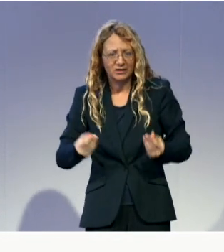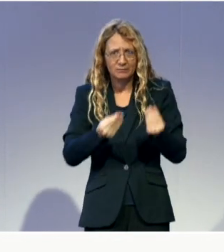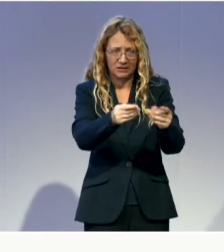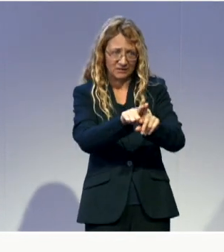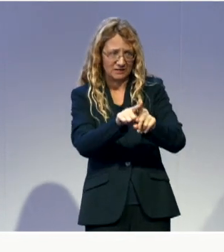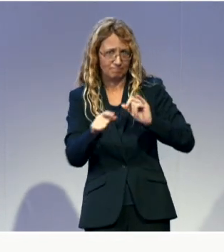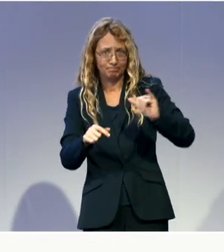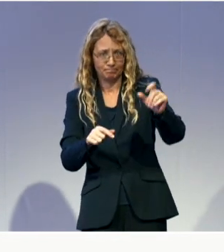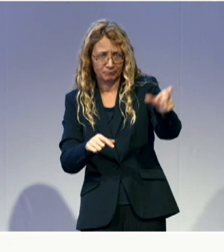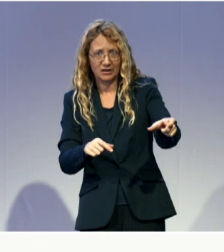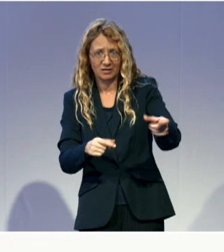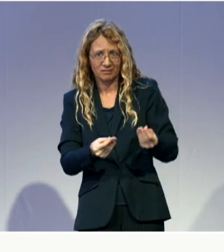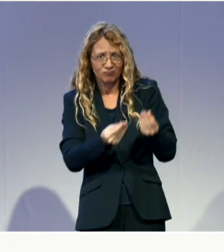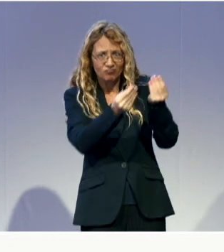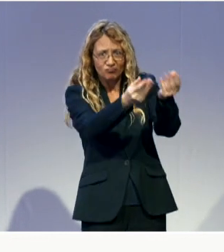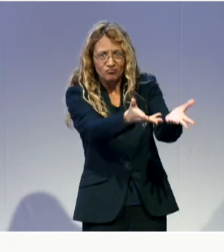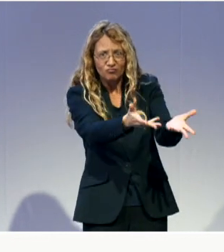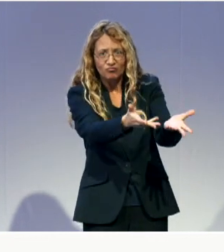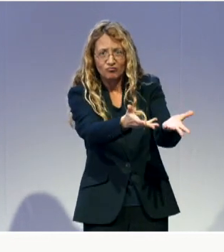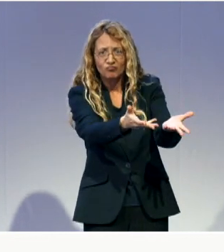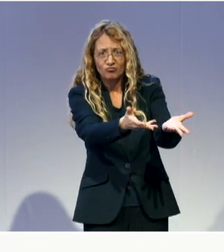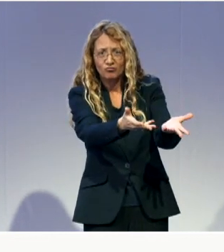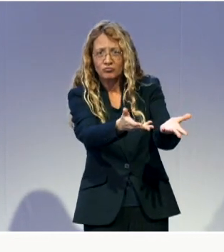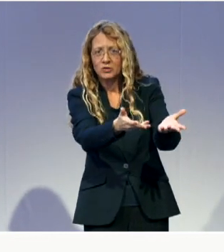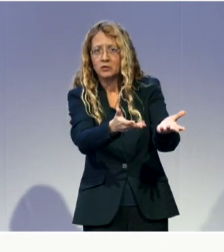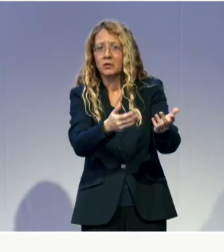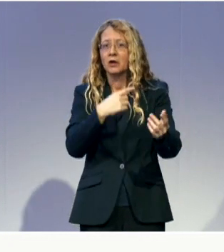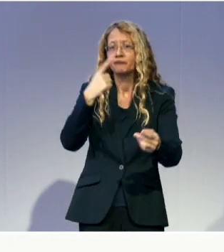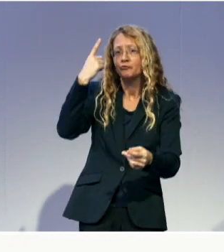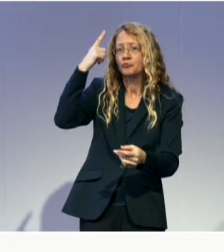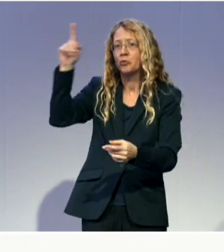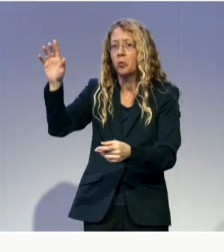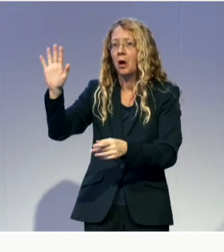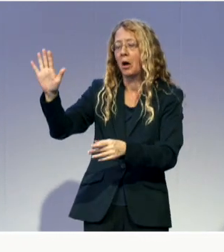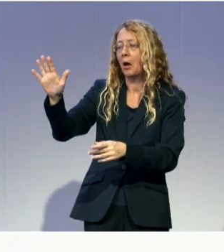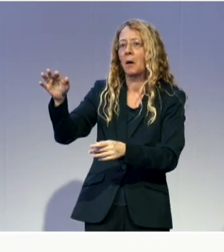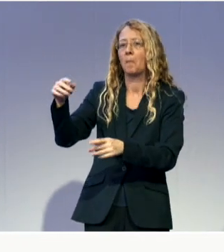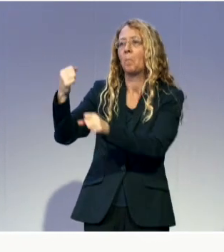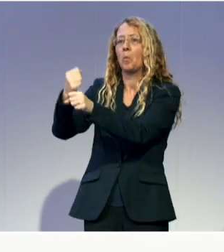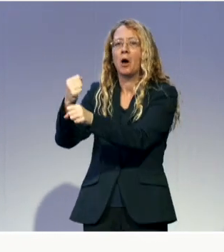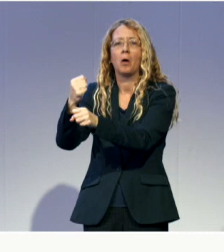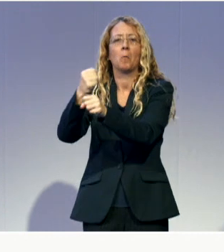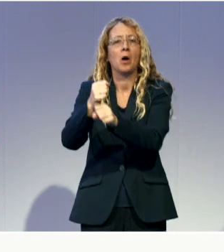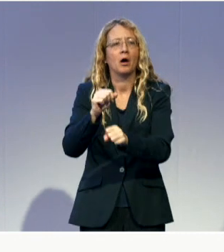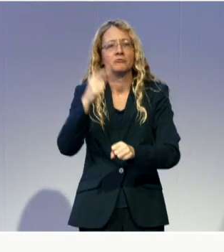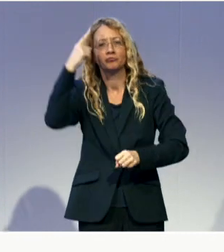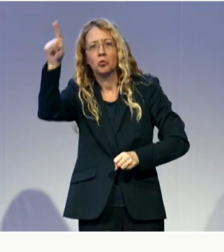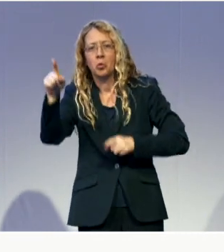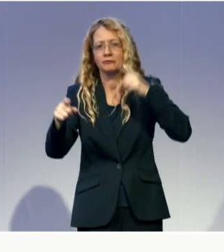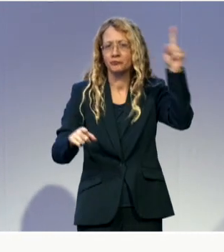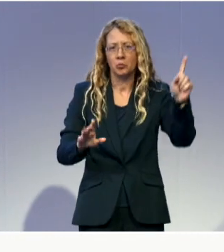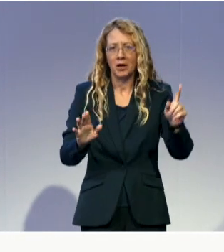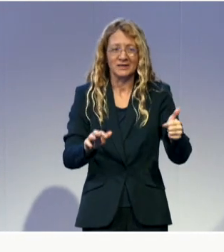not only working for the elected officials and the folks campaigning, but being the ones to